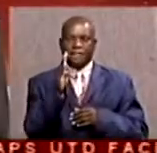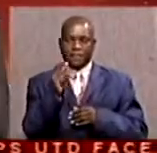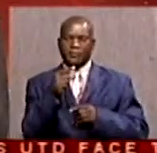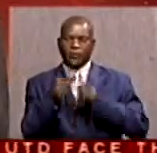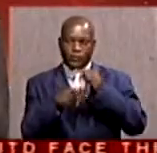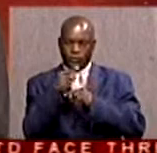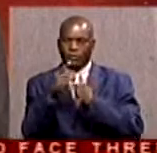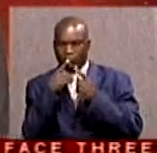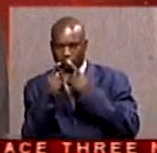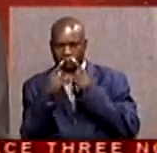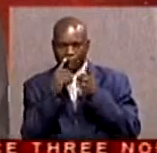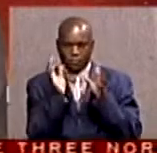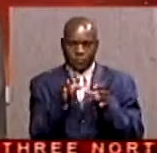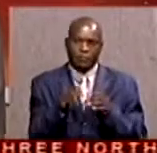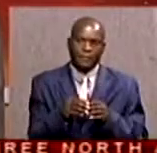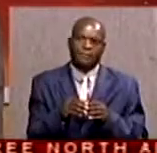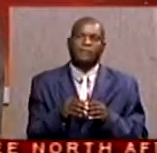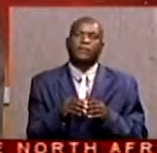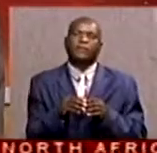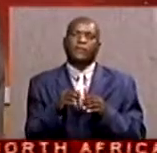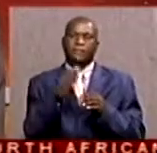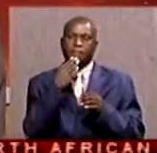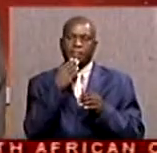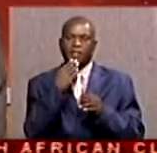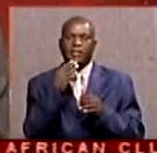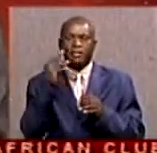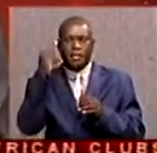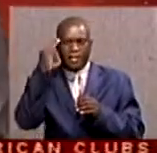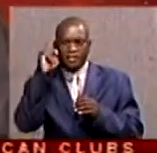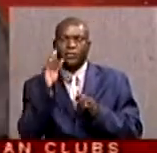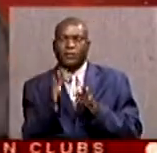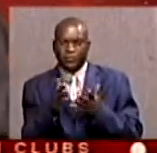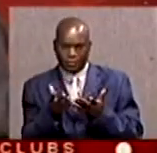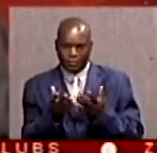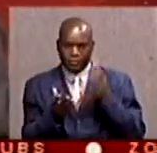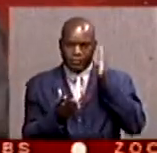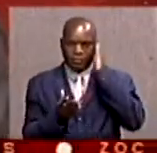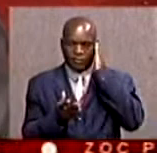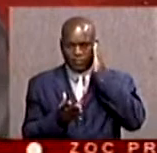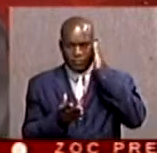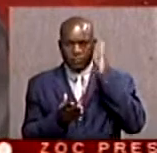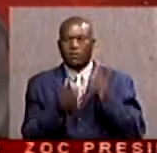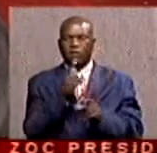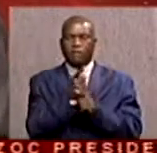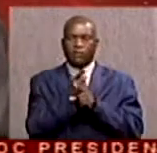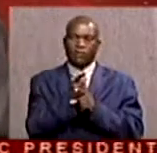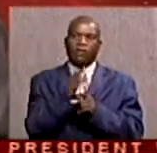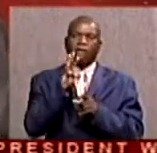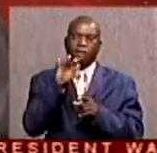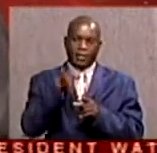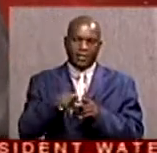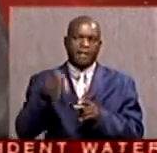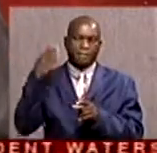our discussion here, what has been, in your opinion, in terms of, we're discussing off air, and you're saying you've been here for the past